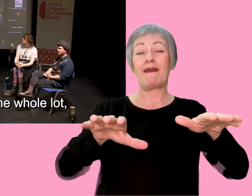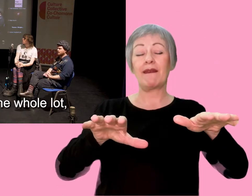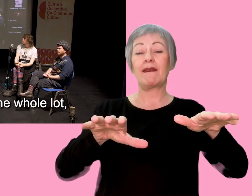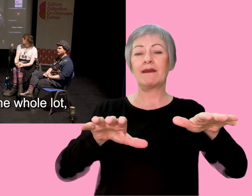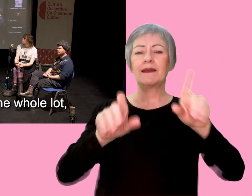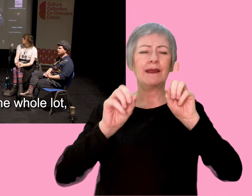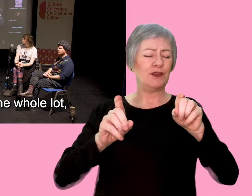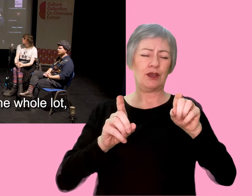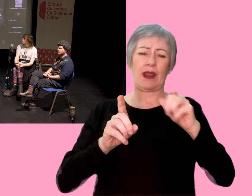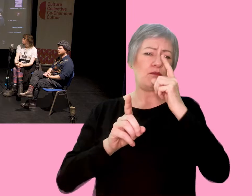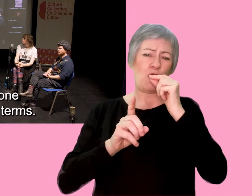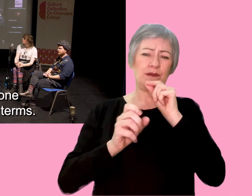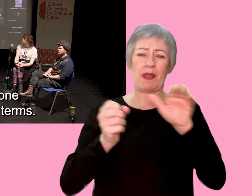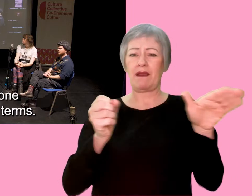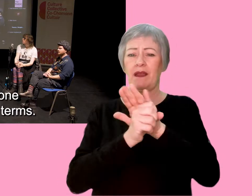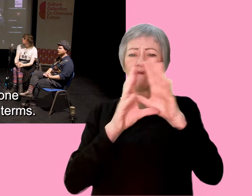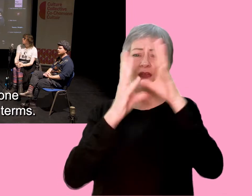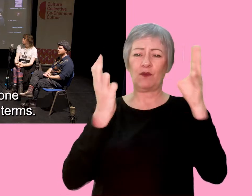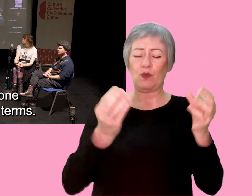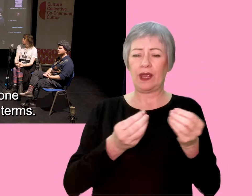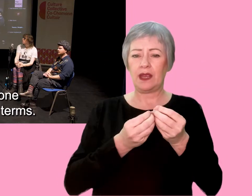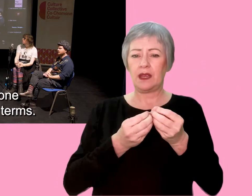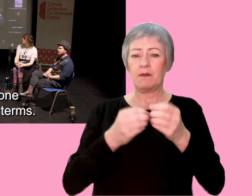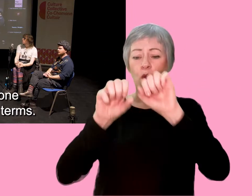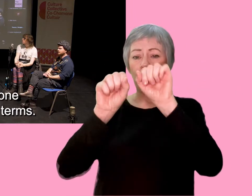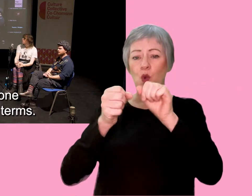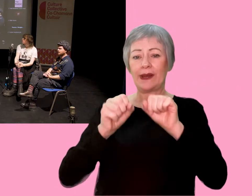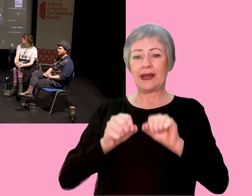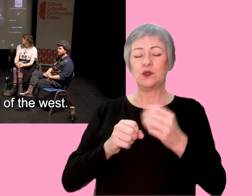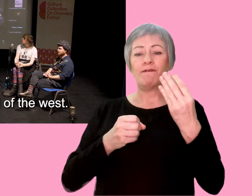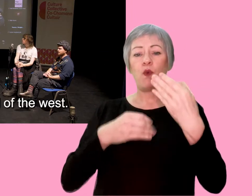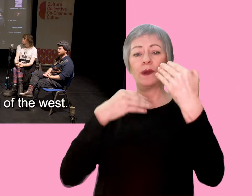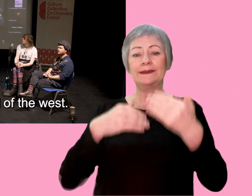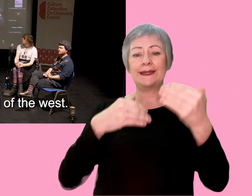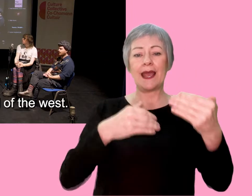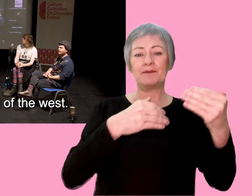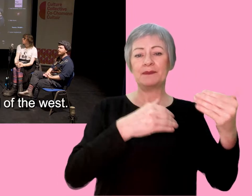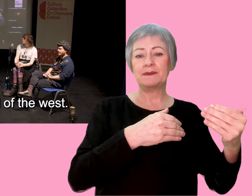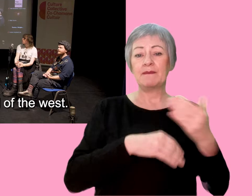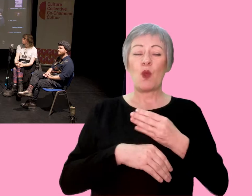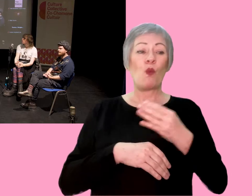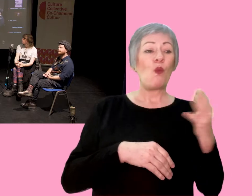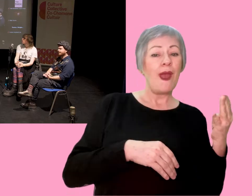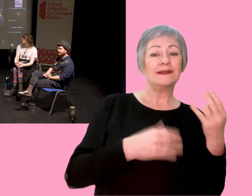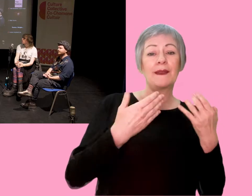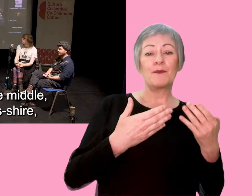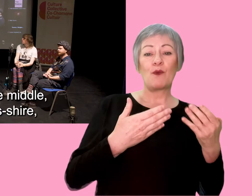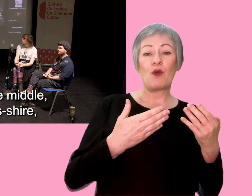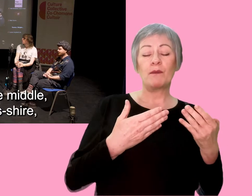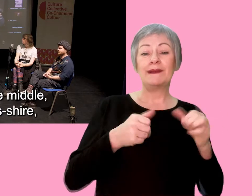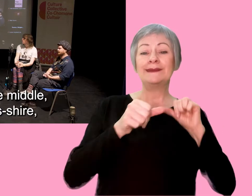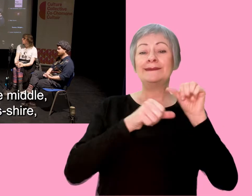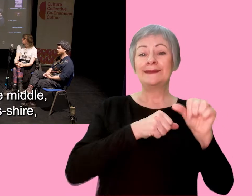you can't possibly cover the whole lot. But what we've done is broken it into 4 terms. And at the moment, we're kind of at the west.